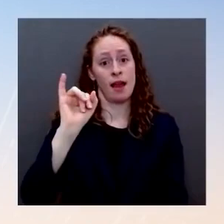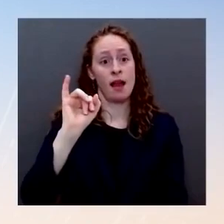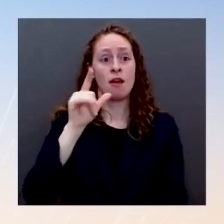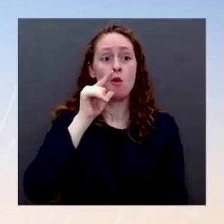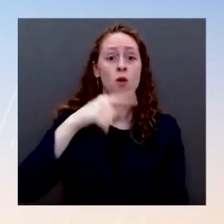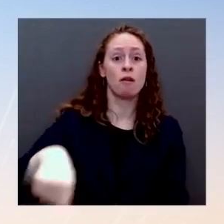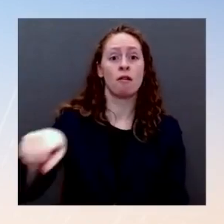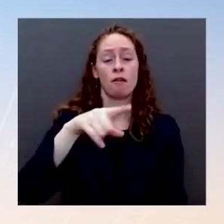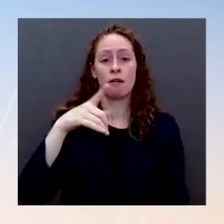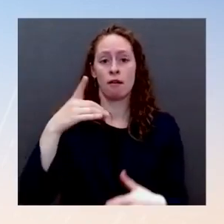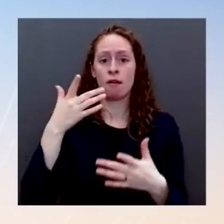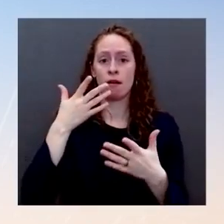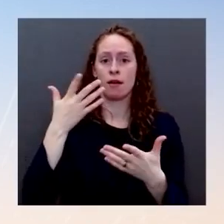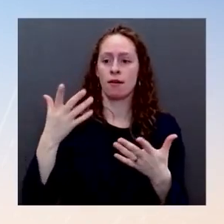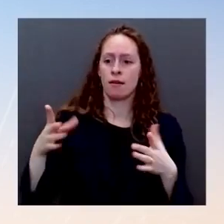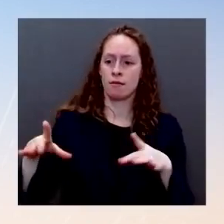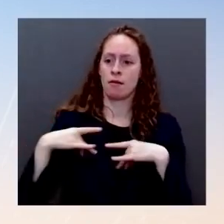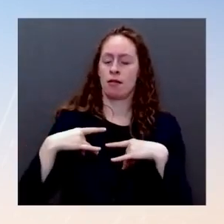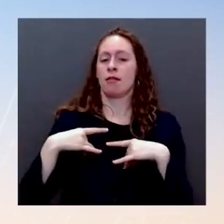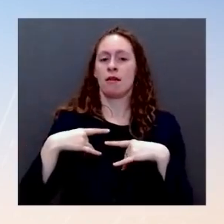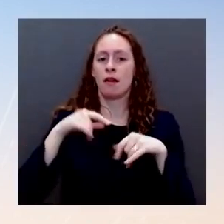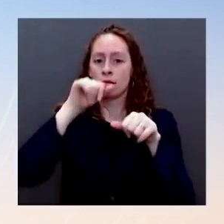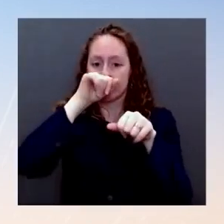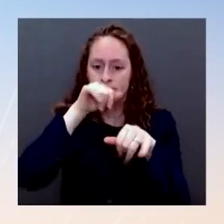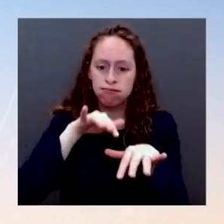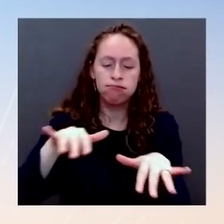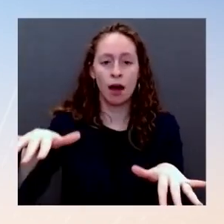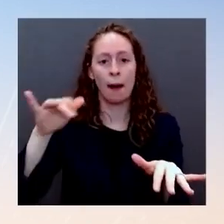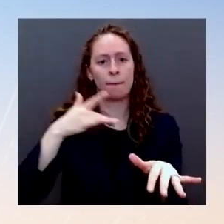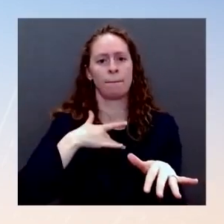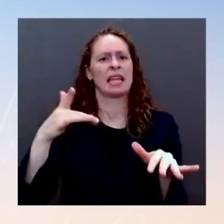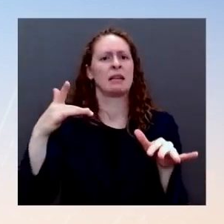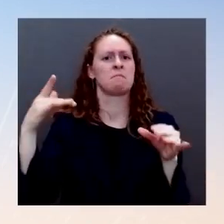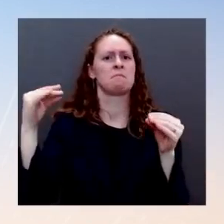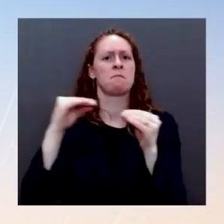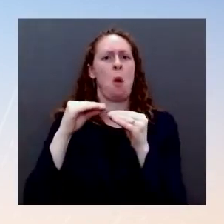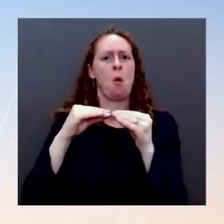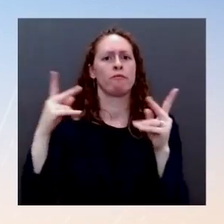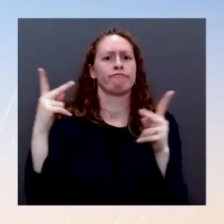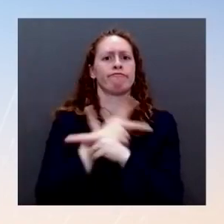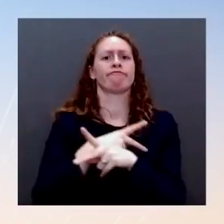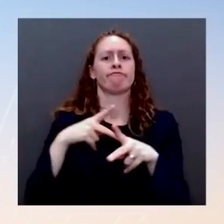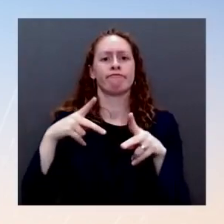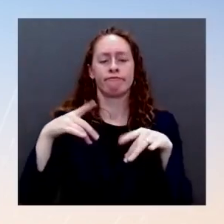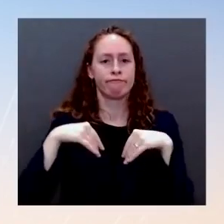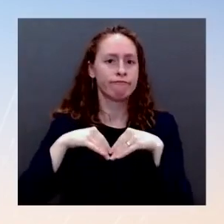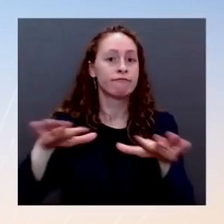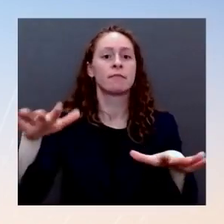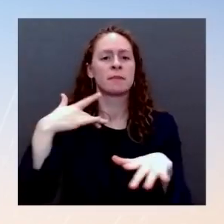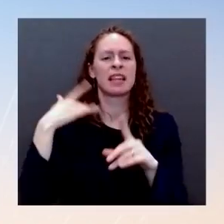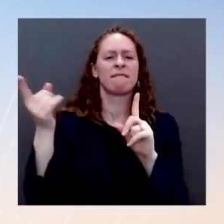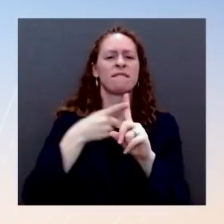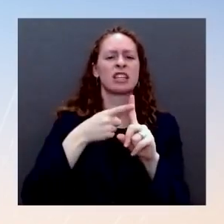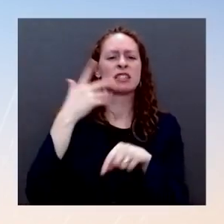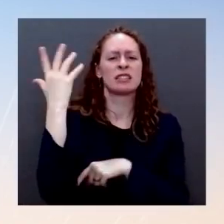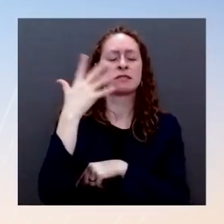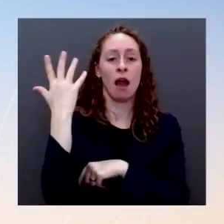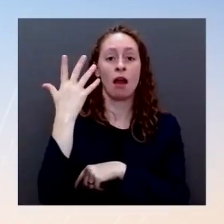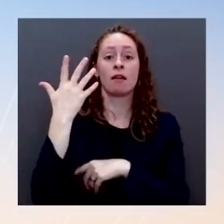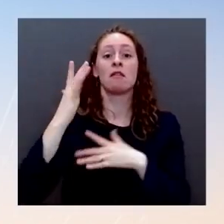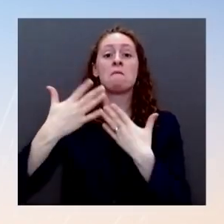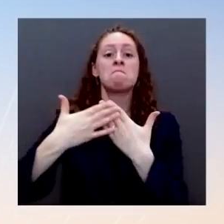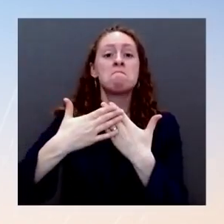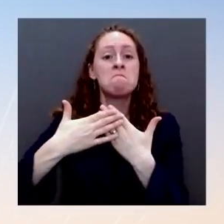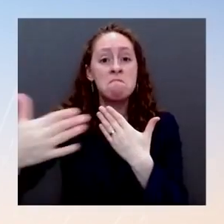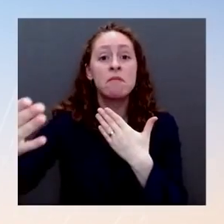asymptomatic, 5 days of strict mask wearing will prevent future transmission. Obviously, they are expected to update that today. I'm not sure if any information has